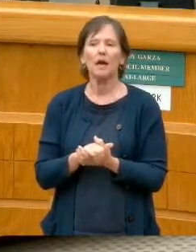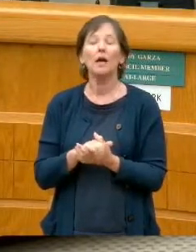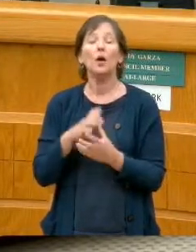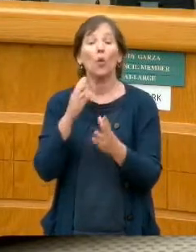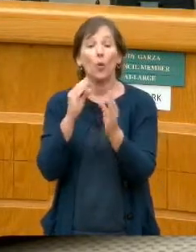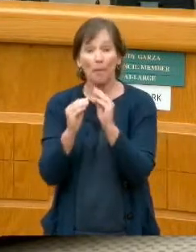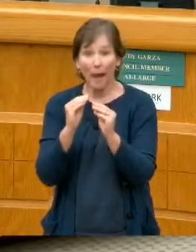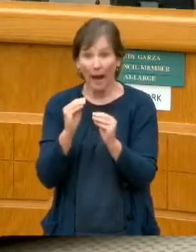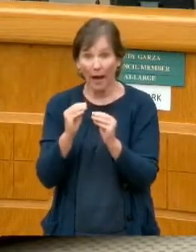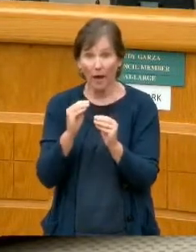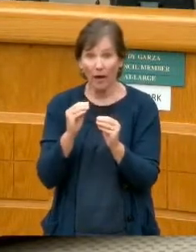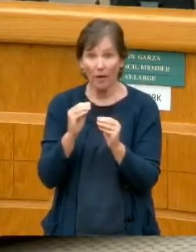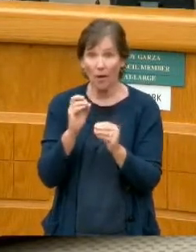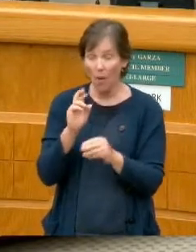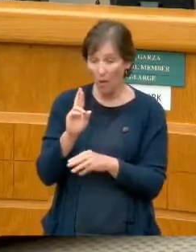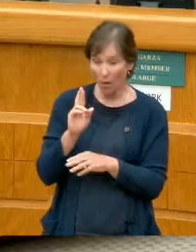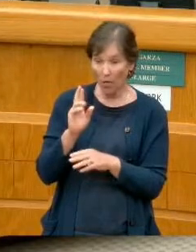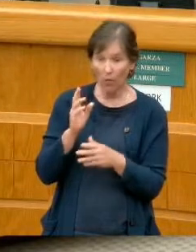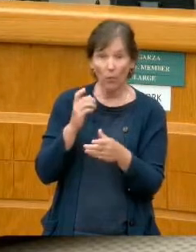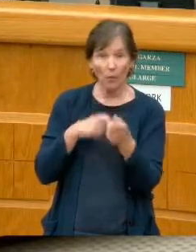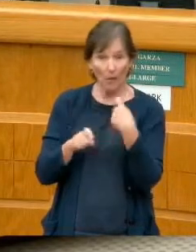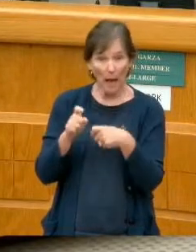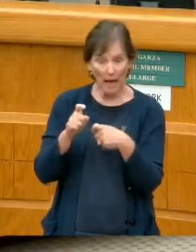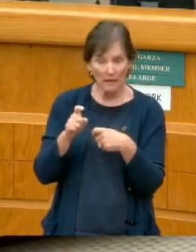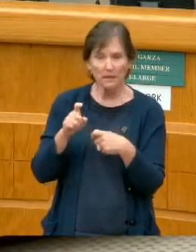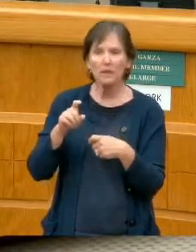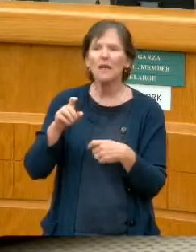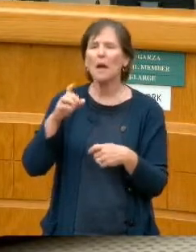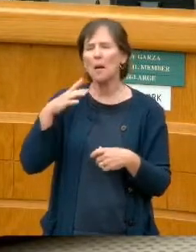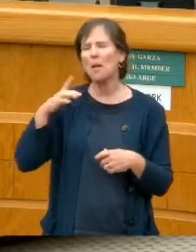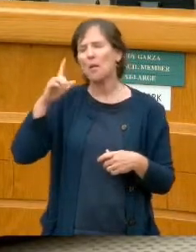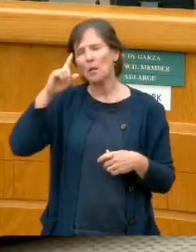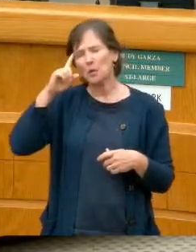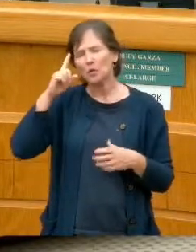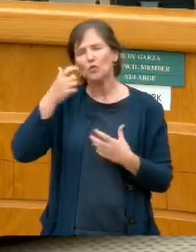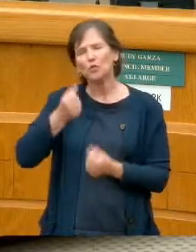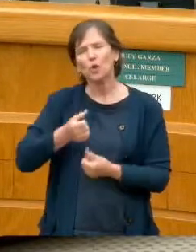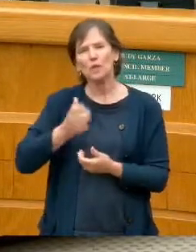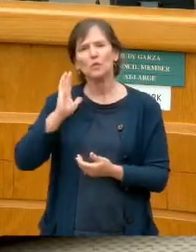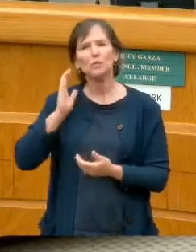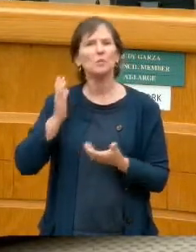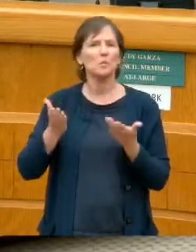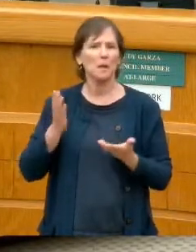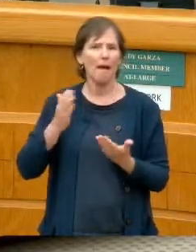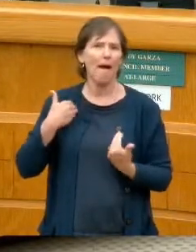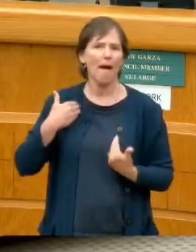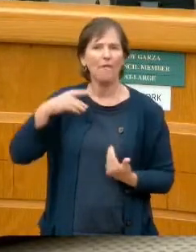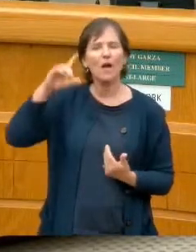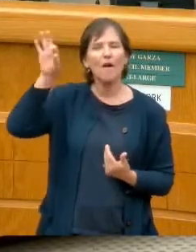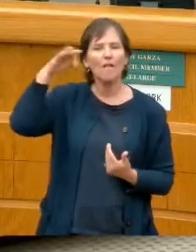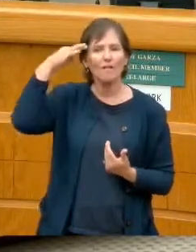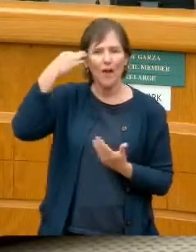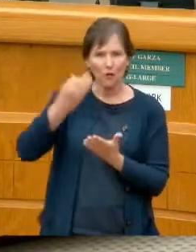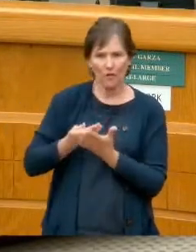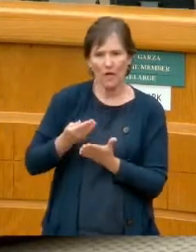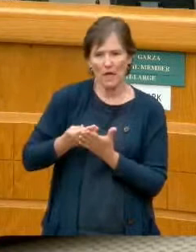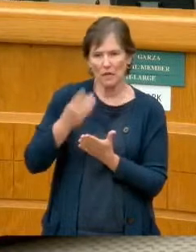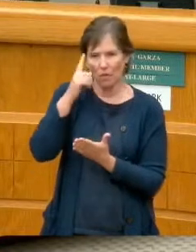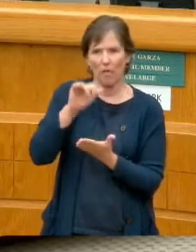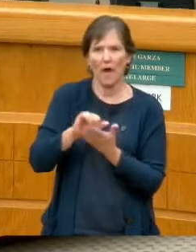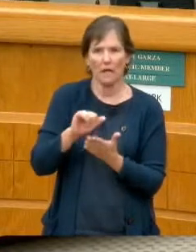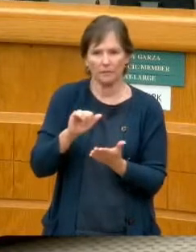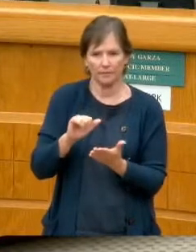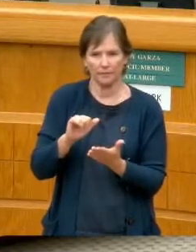or replace, federal funds should be available to us. Now, step two is really